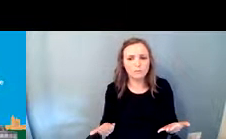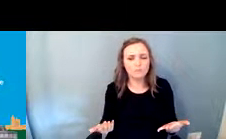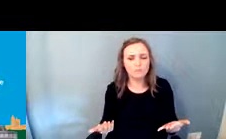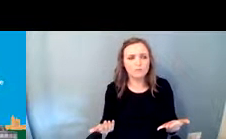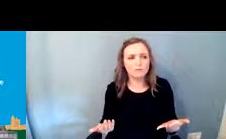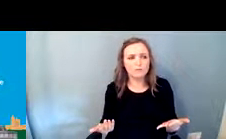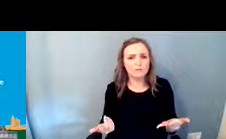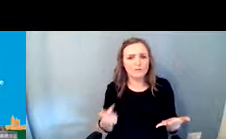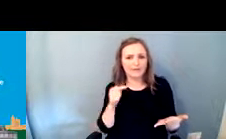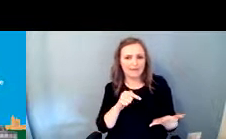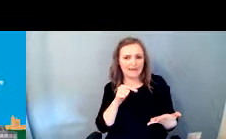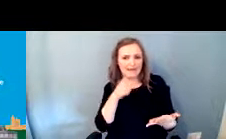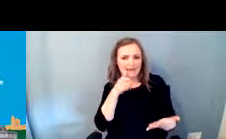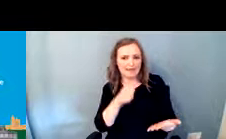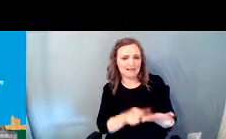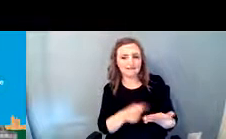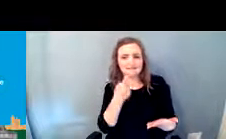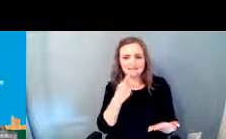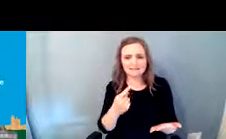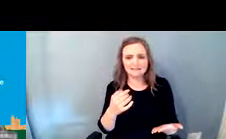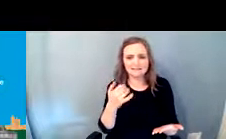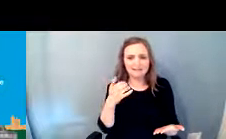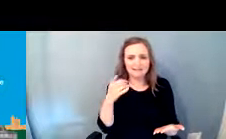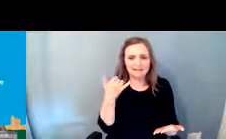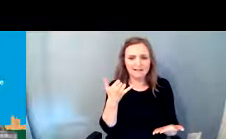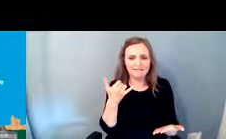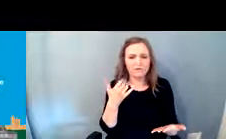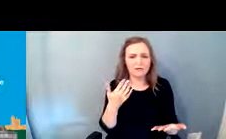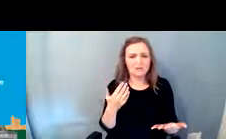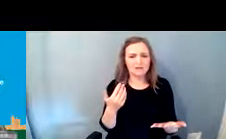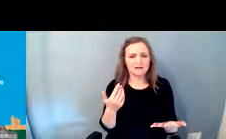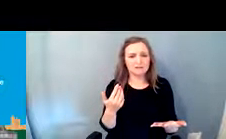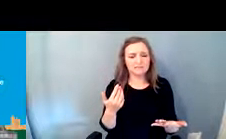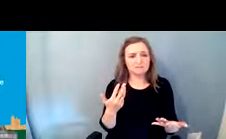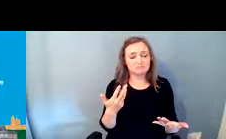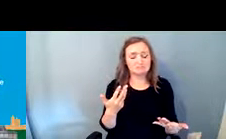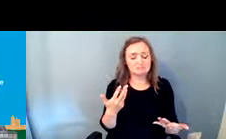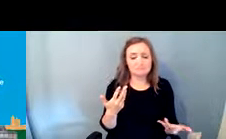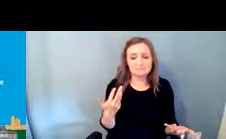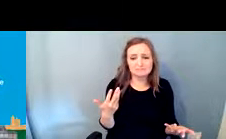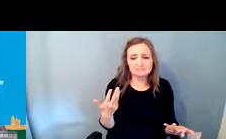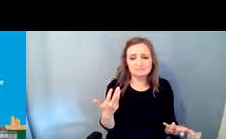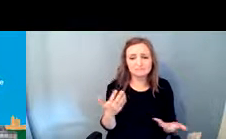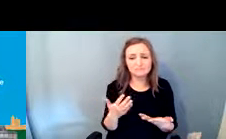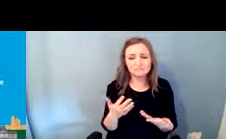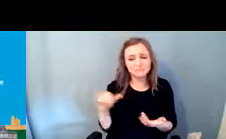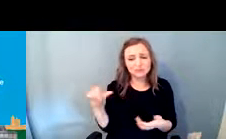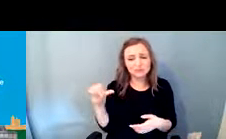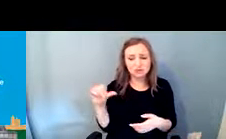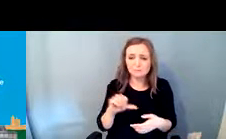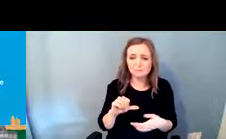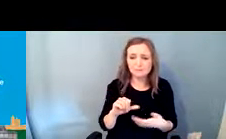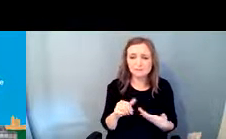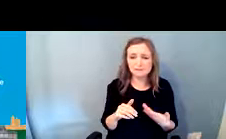seems to be a lack of consent about this. I think there should be some